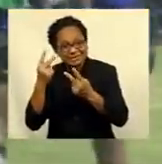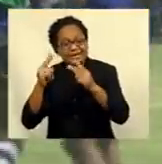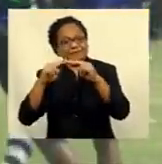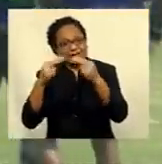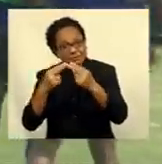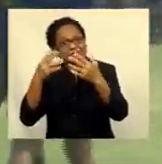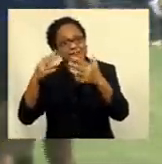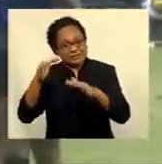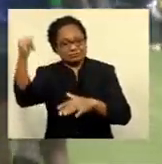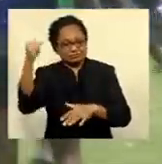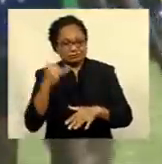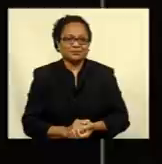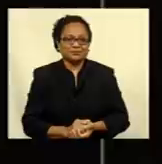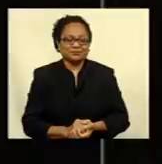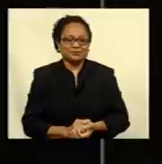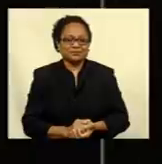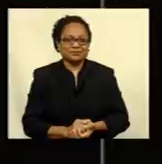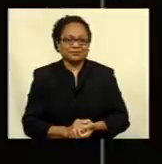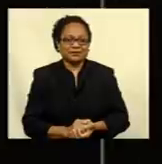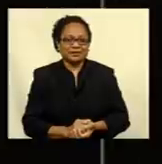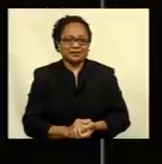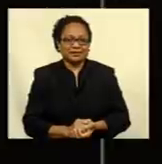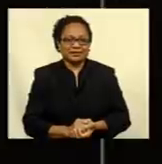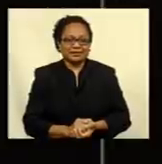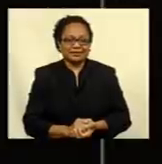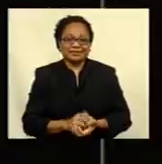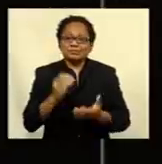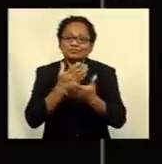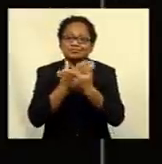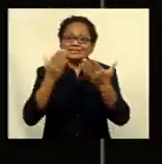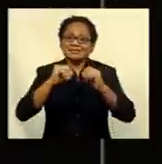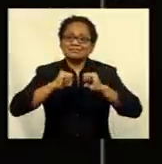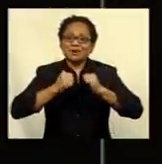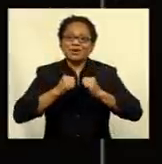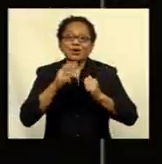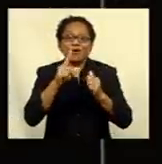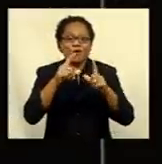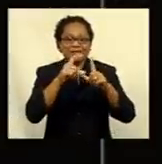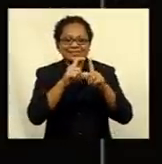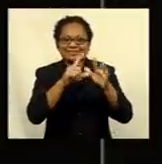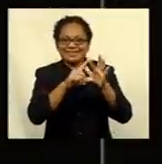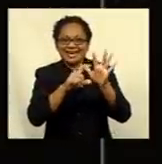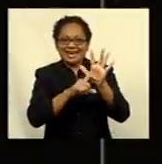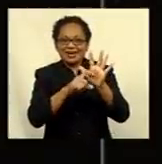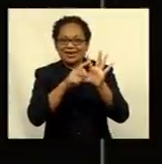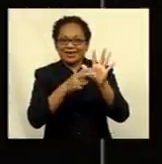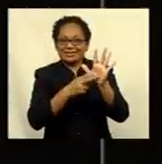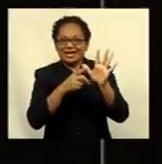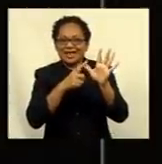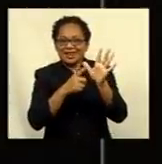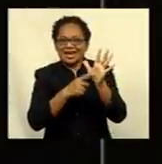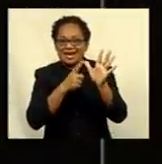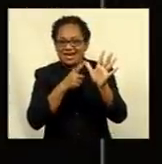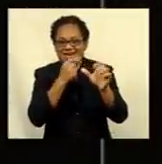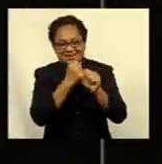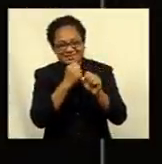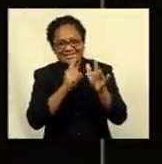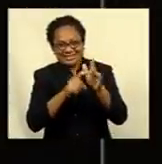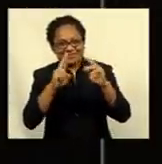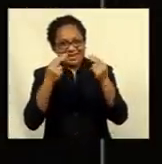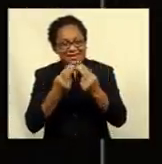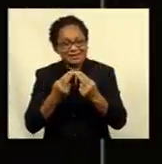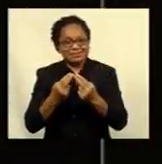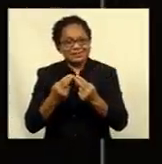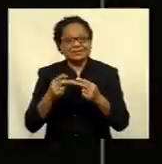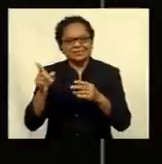what his intentions are. It was a proud moment for the Nderenalangi family in Nawaka Nandi last night as the Fiji Sevens team